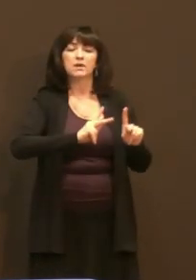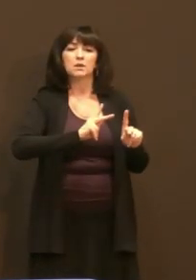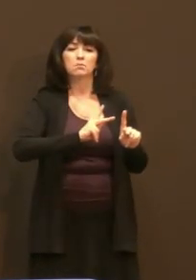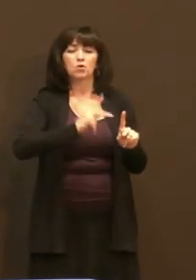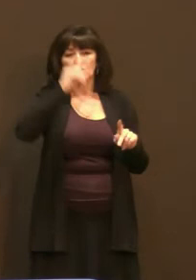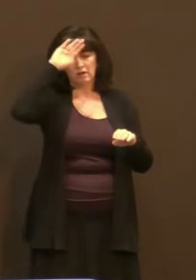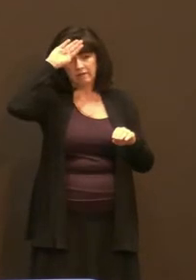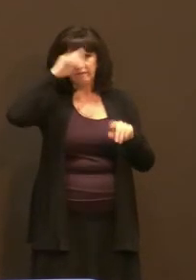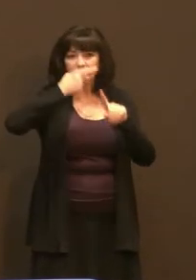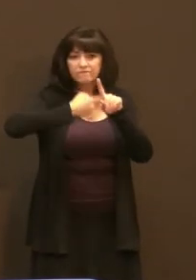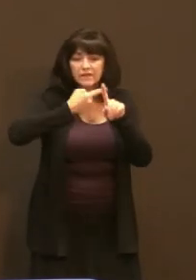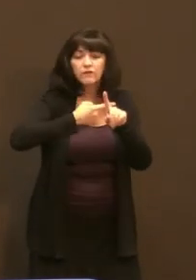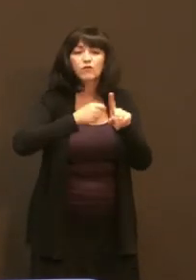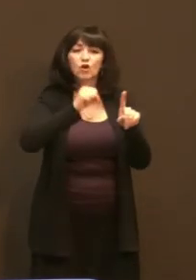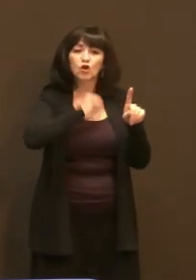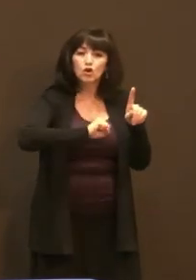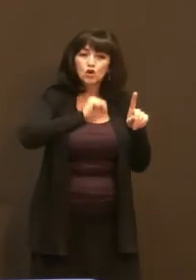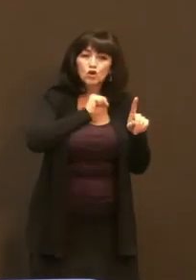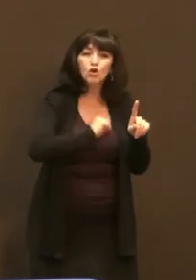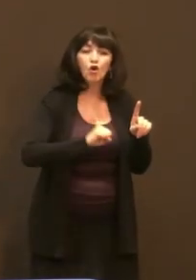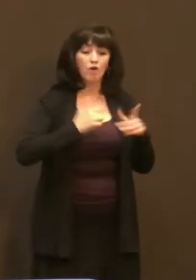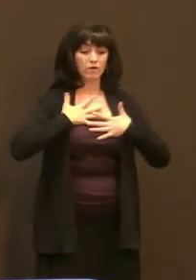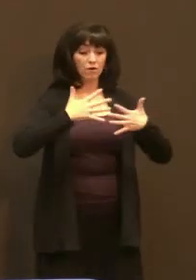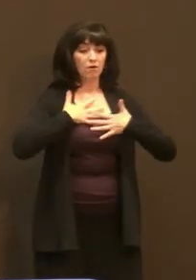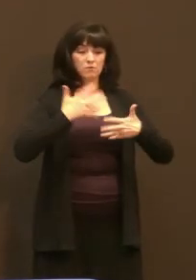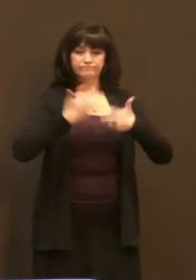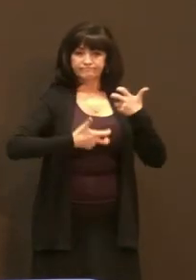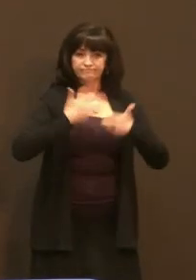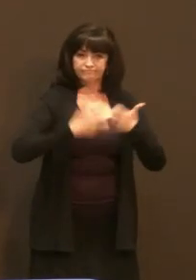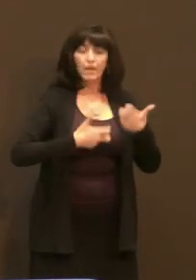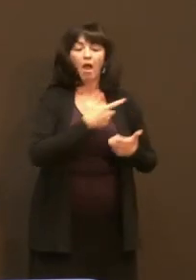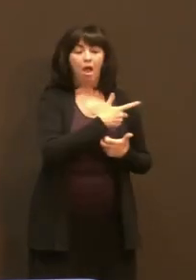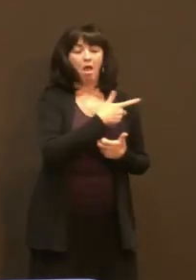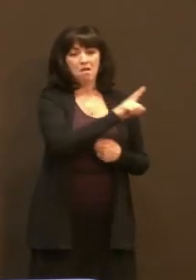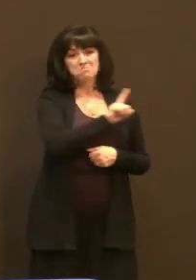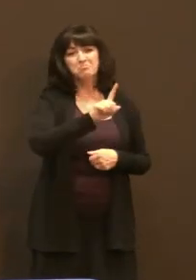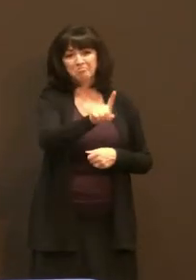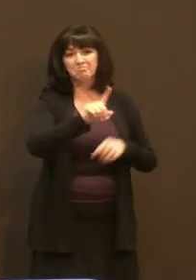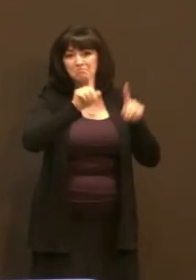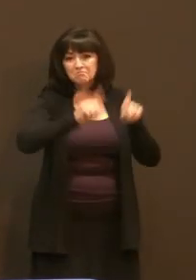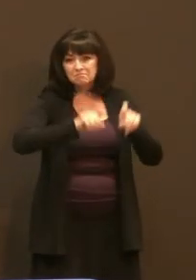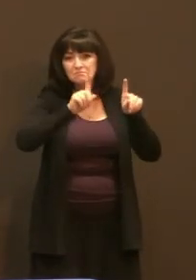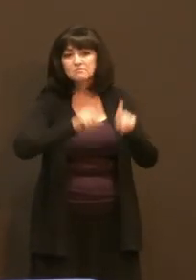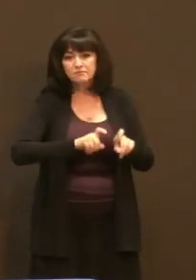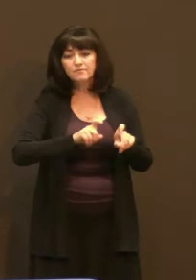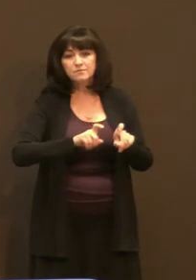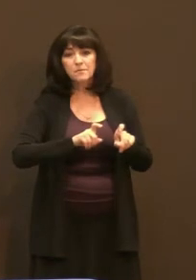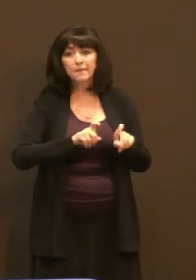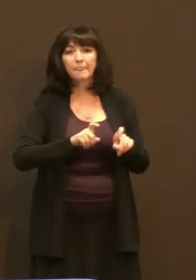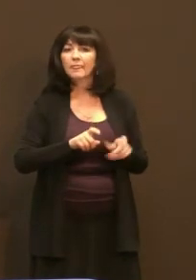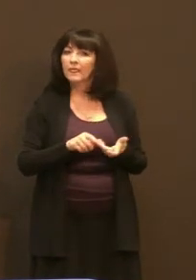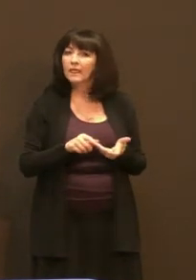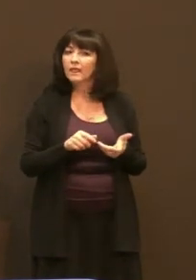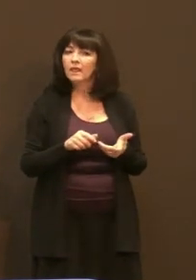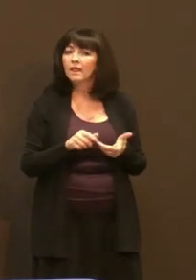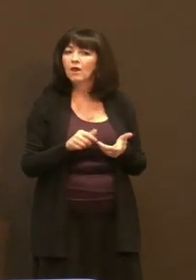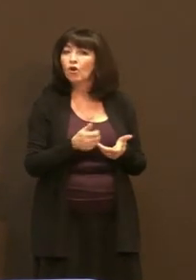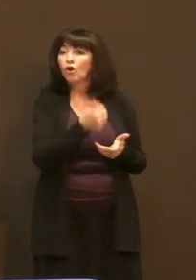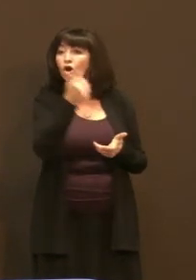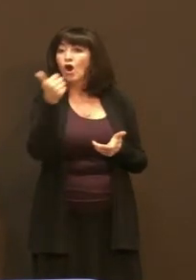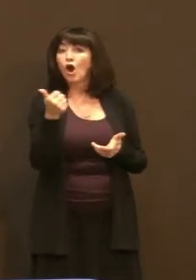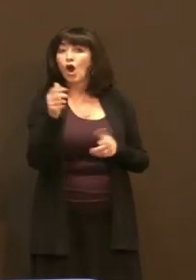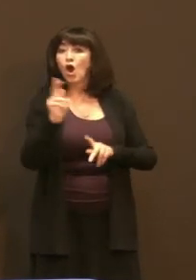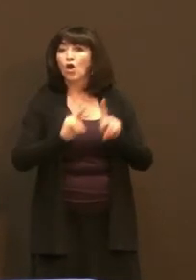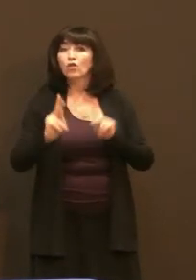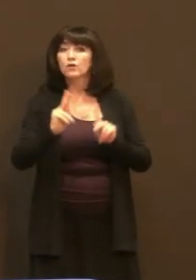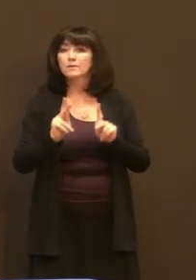able to get tested. We know that, pre-symptomatic people or early symptomatic people have a lot of other symptoms that we're not catching